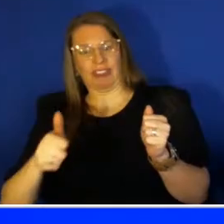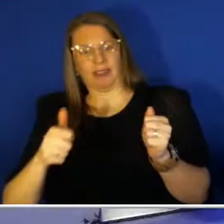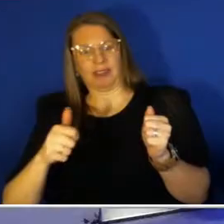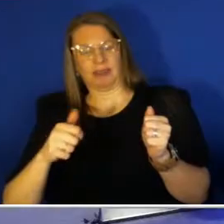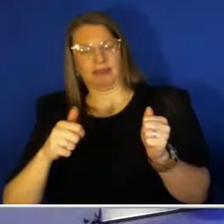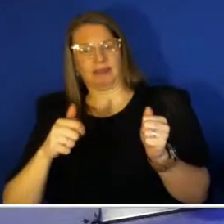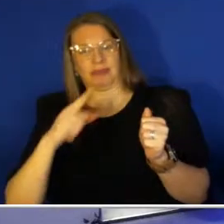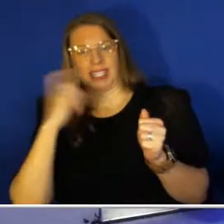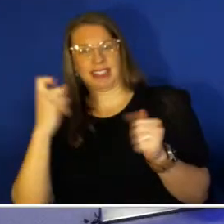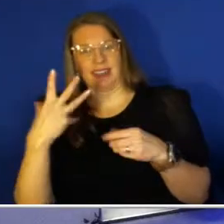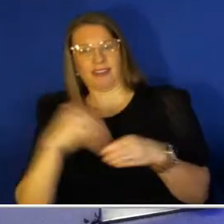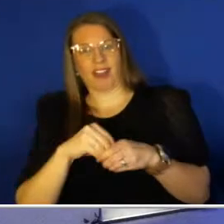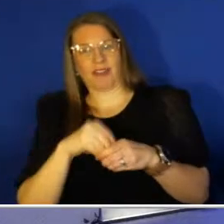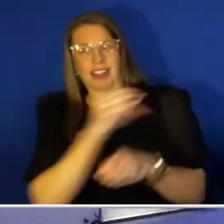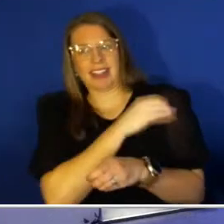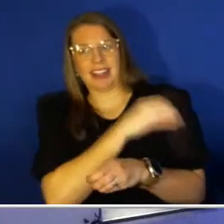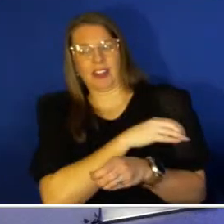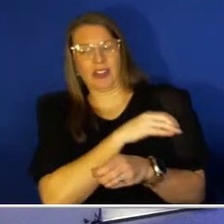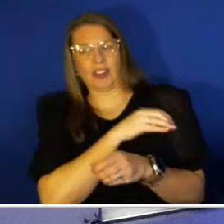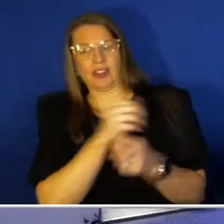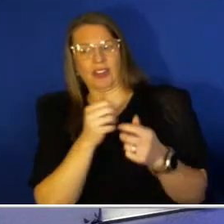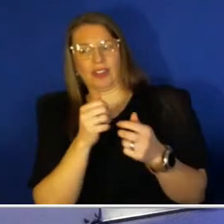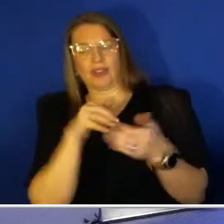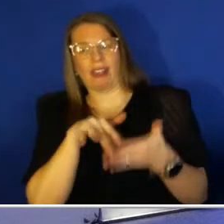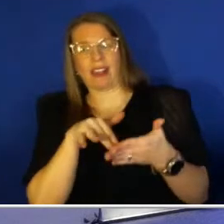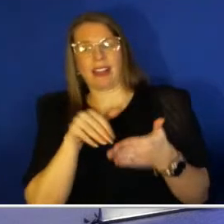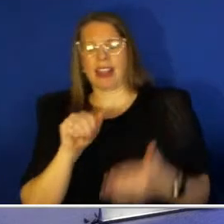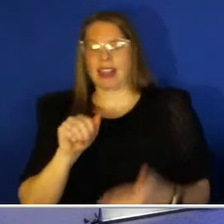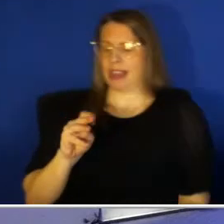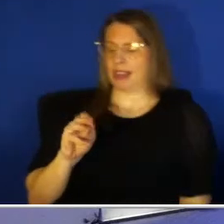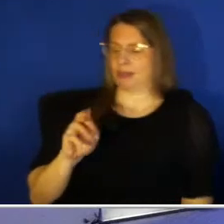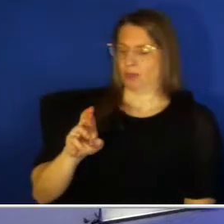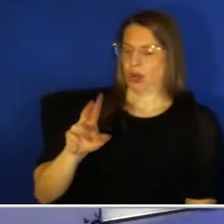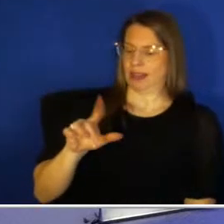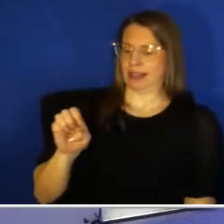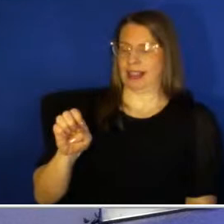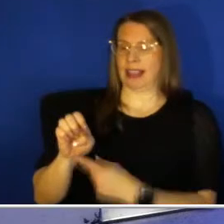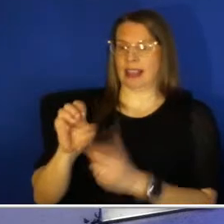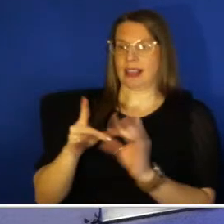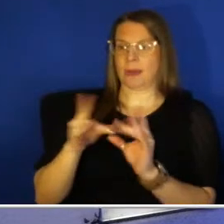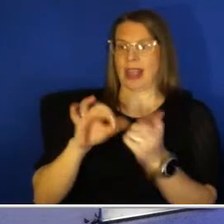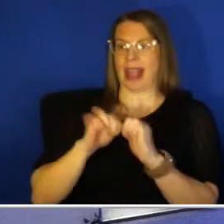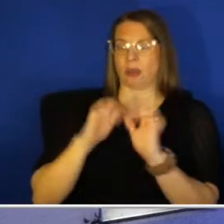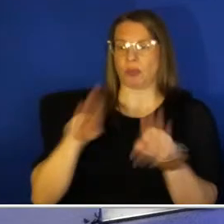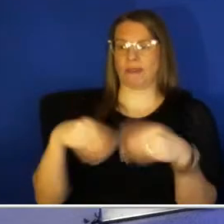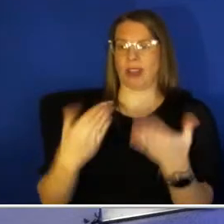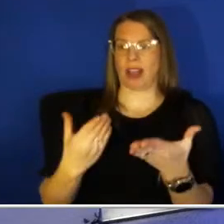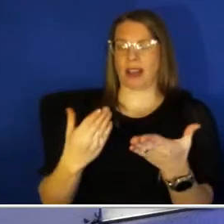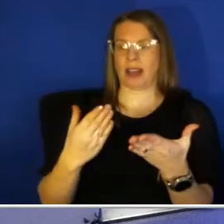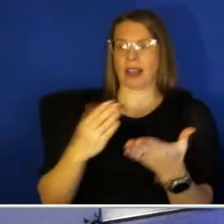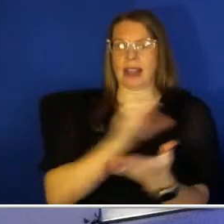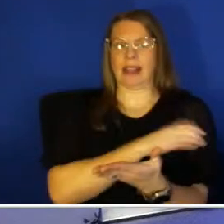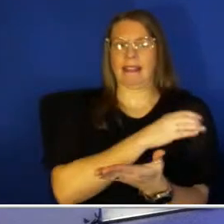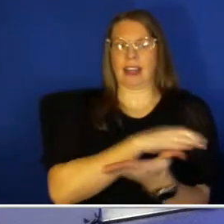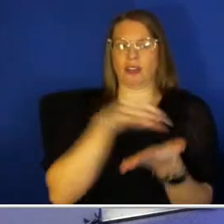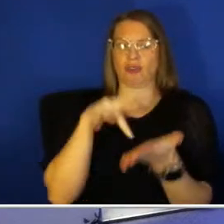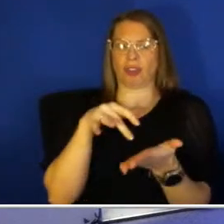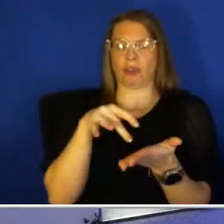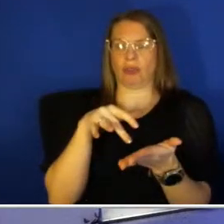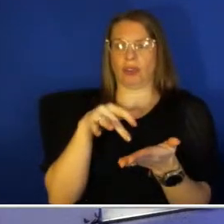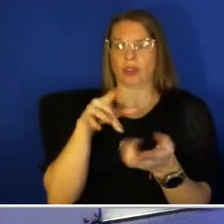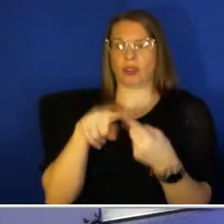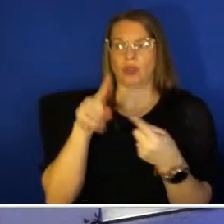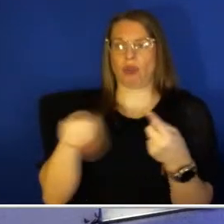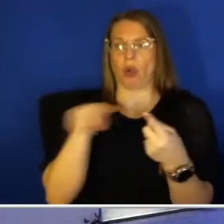And I just have to jump in with Ann Burley's comment, Dr. Chen, before I let you go, which she says, how can I provide clinical trials to those, how can we provide them to those living in